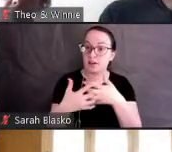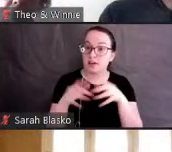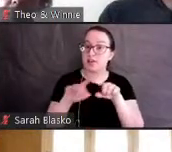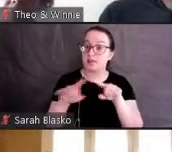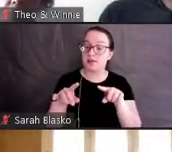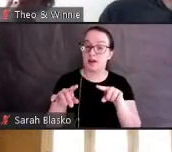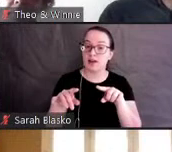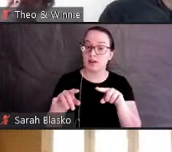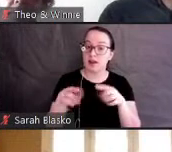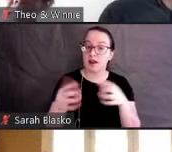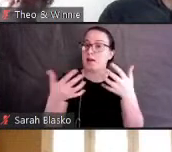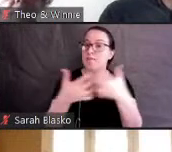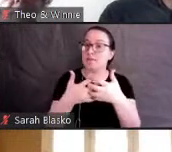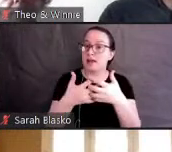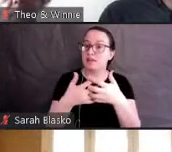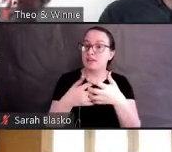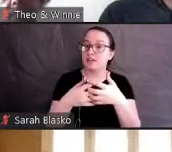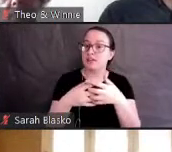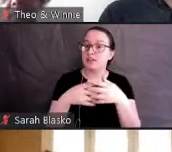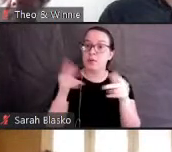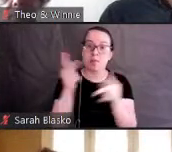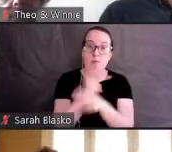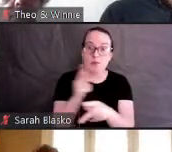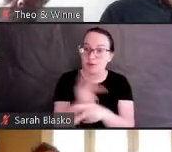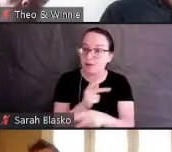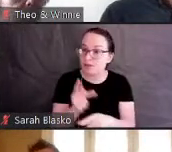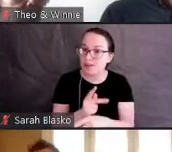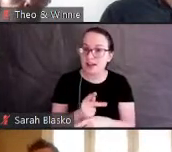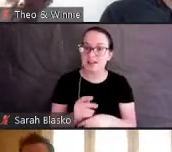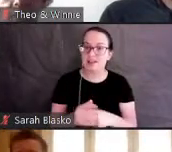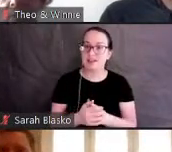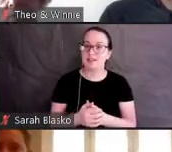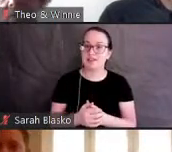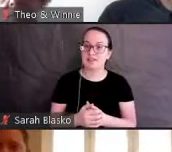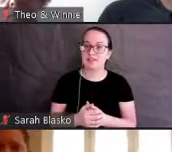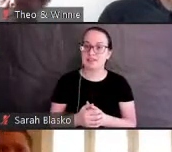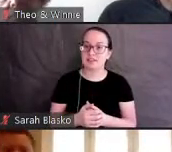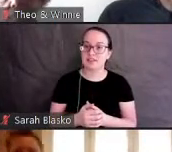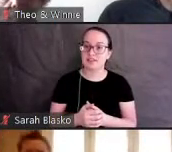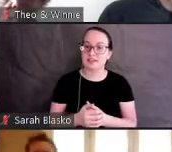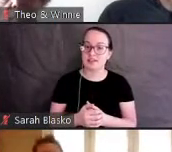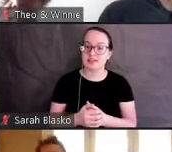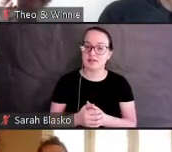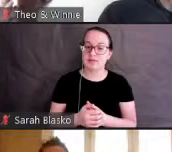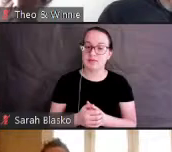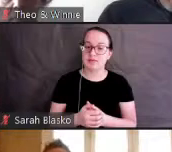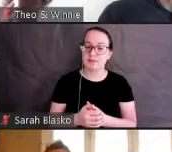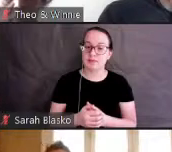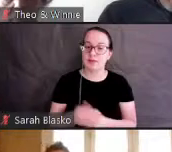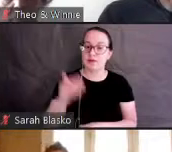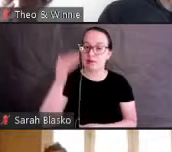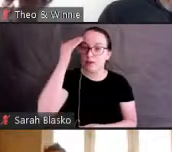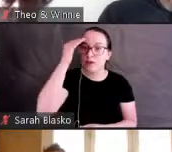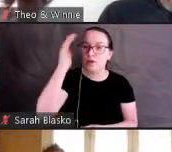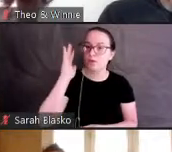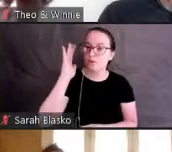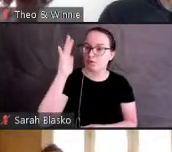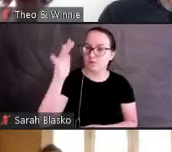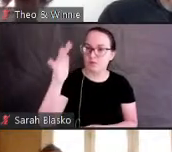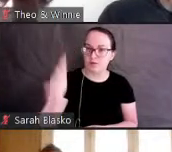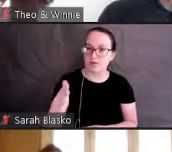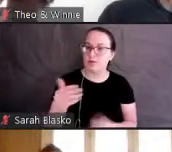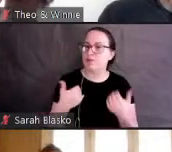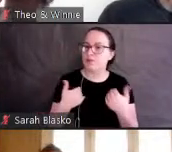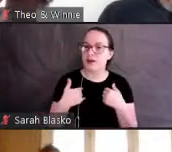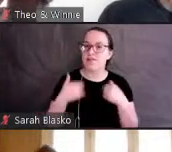it tenfold over, 100-fold over. I know that we all have in store for us something greater